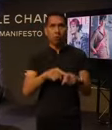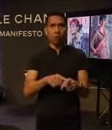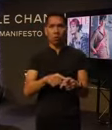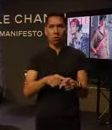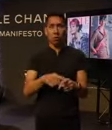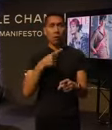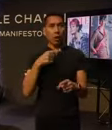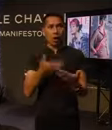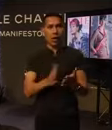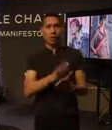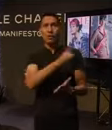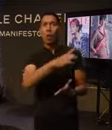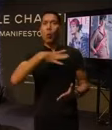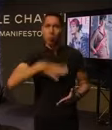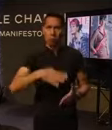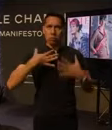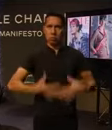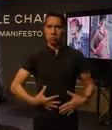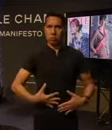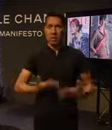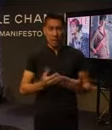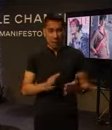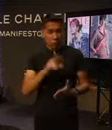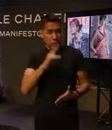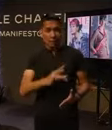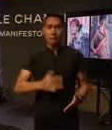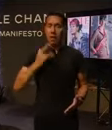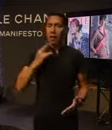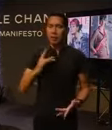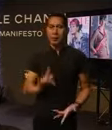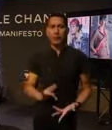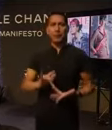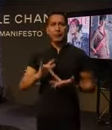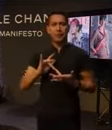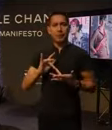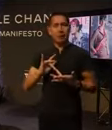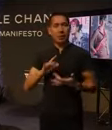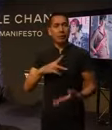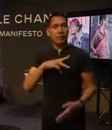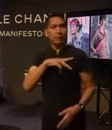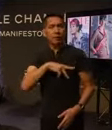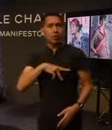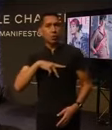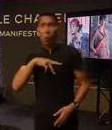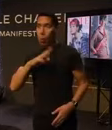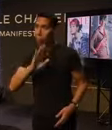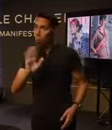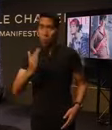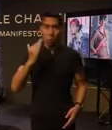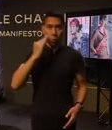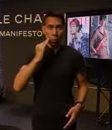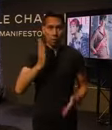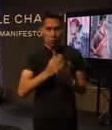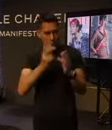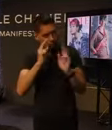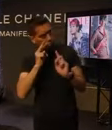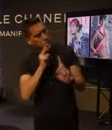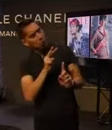way she liked to dress and how she felt elegant, professional, or women that were just interested